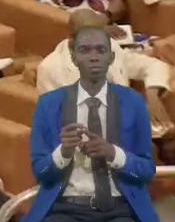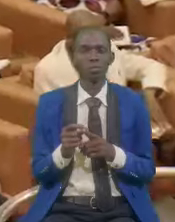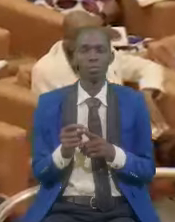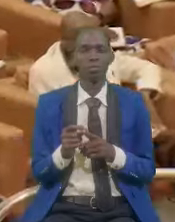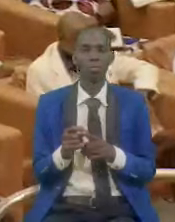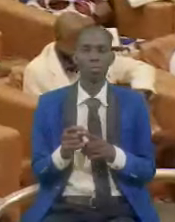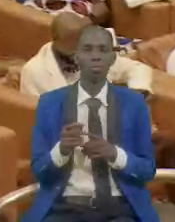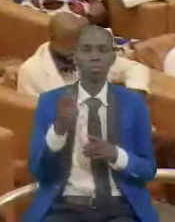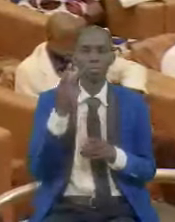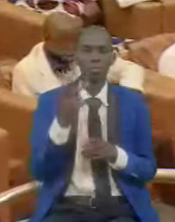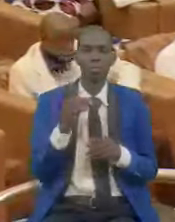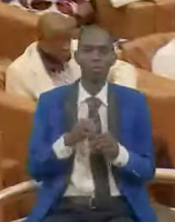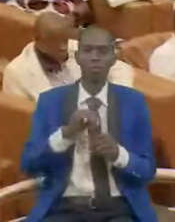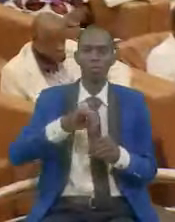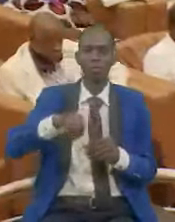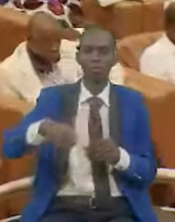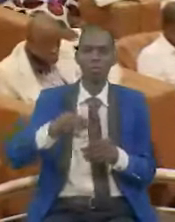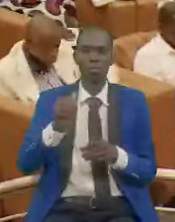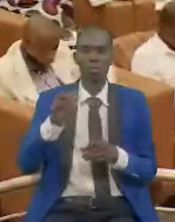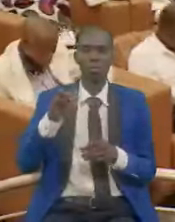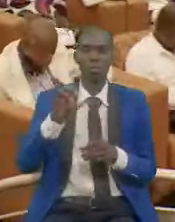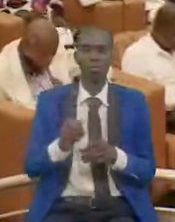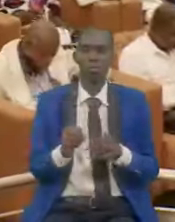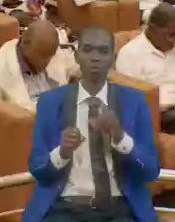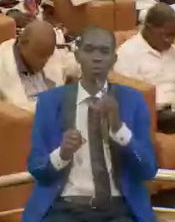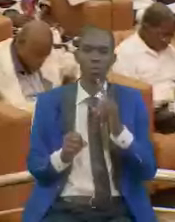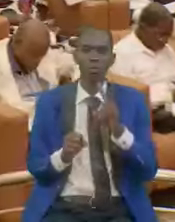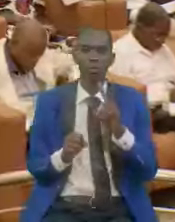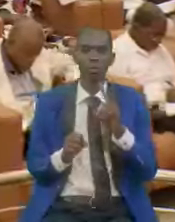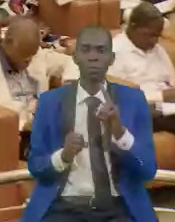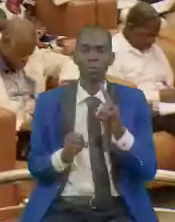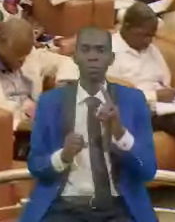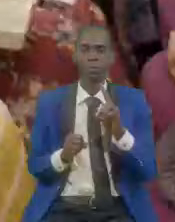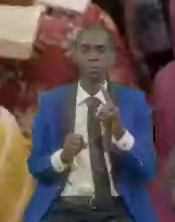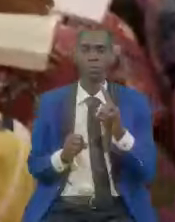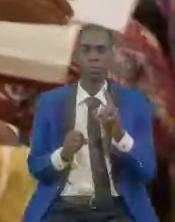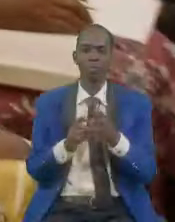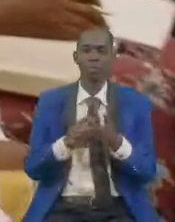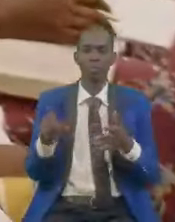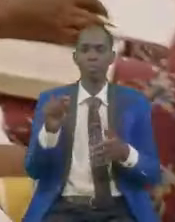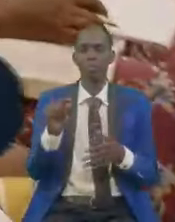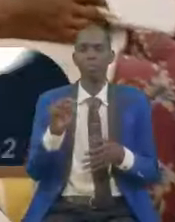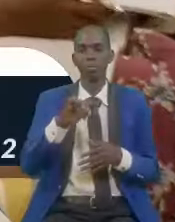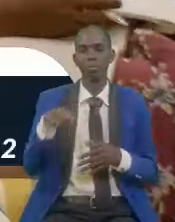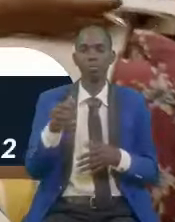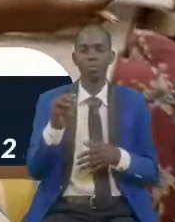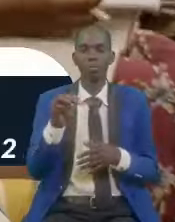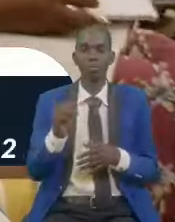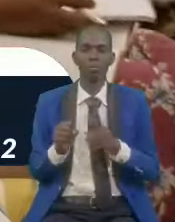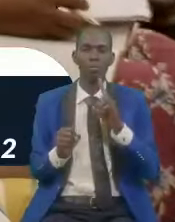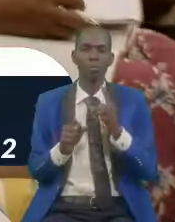We're looking at James chapter 1, reading from verse 20. For the